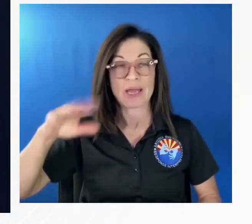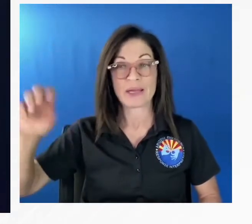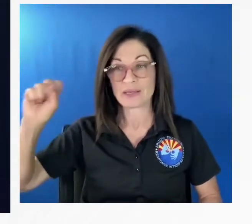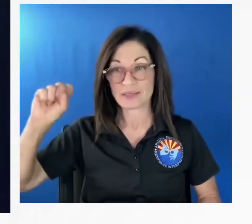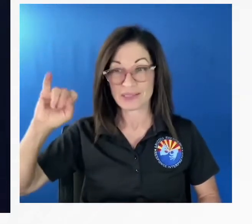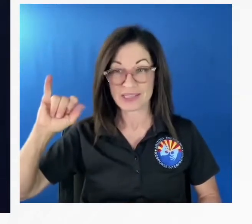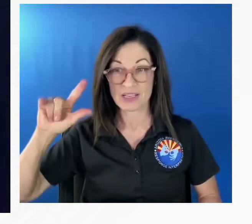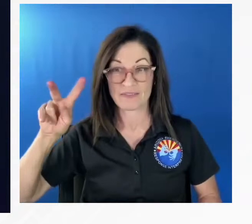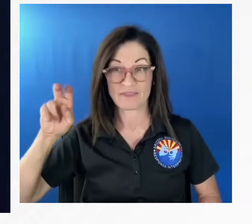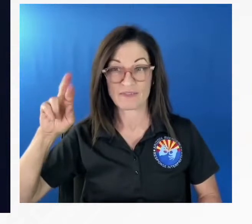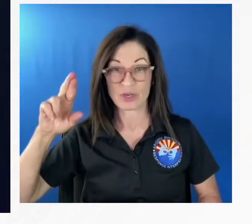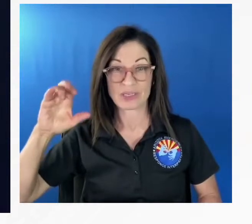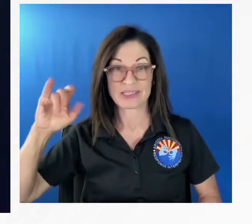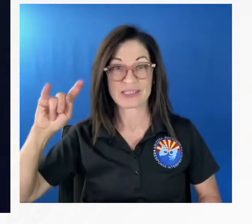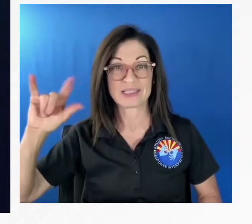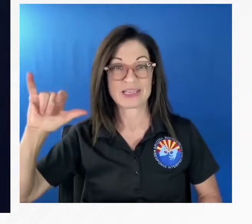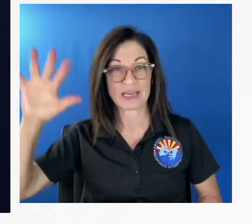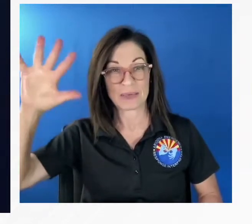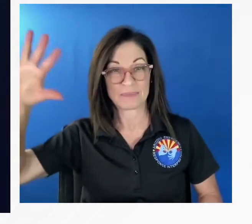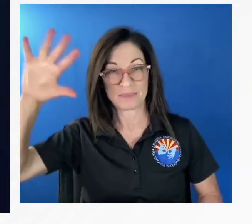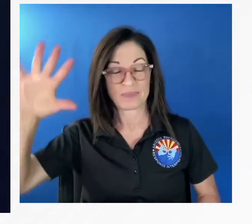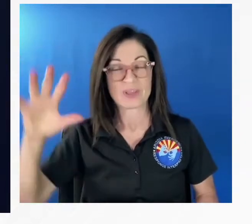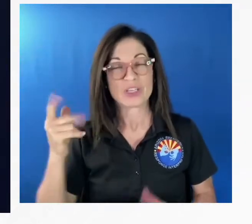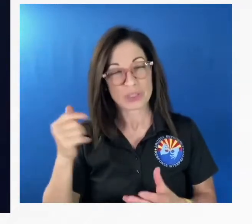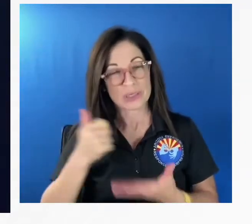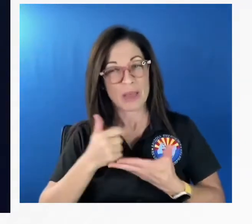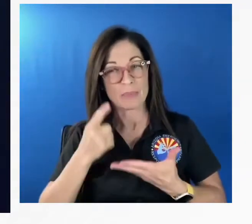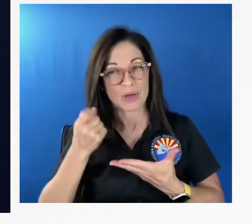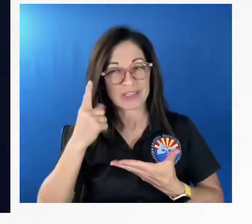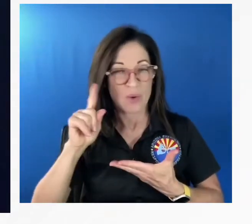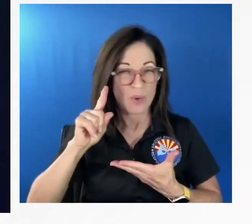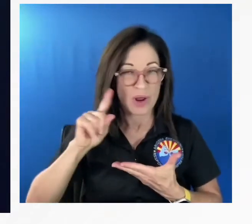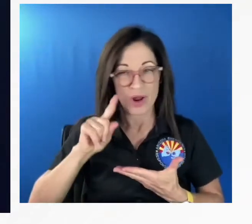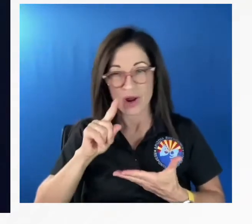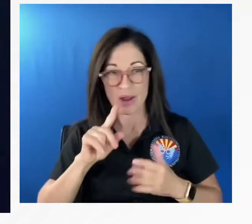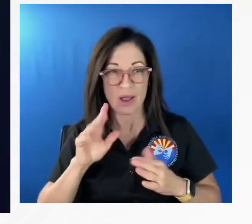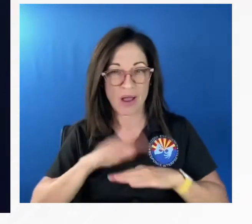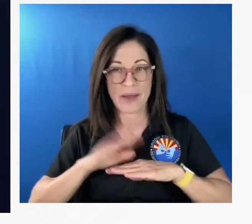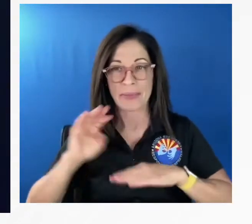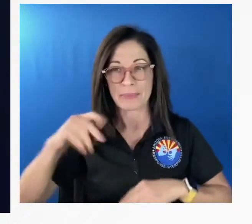here, just to get your sense.